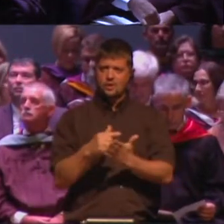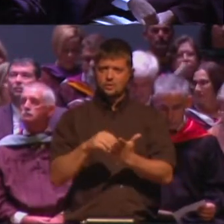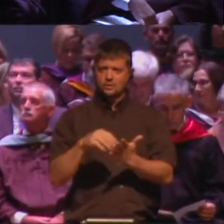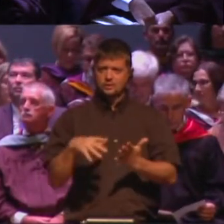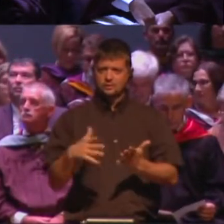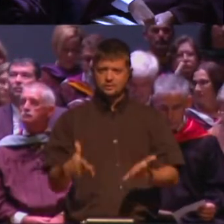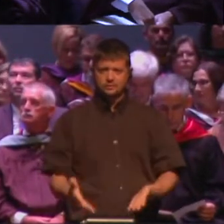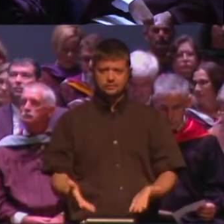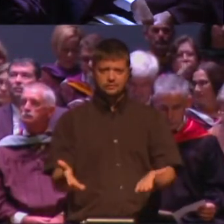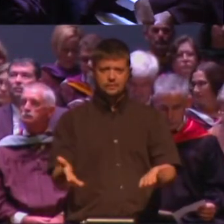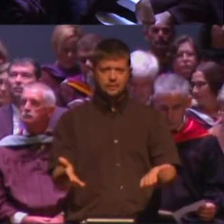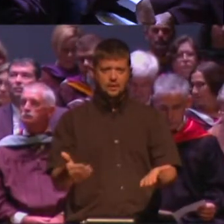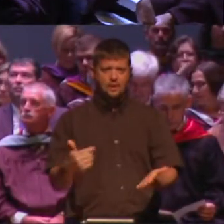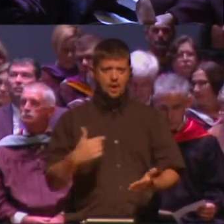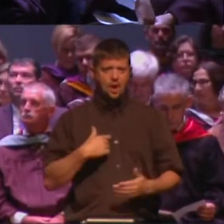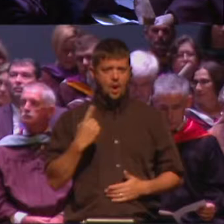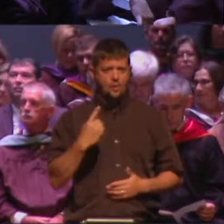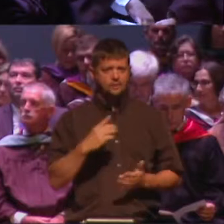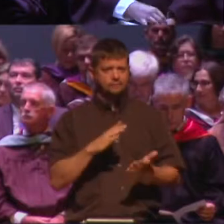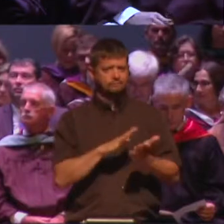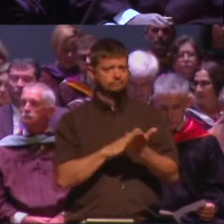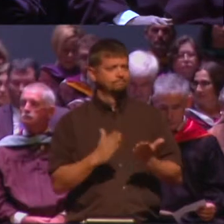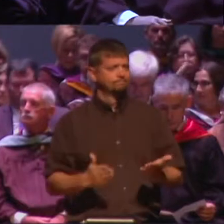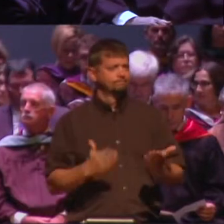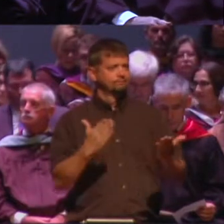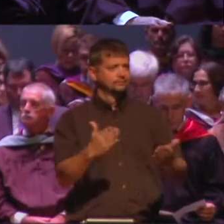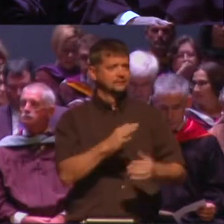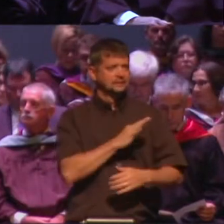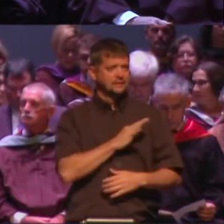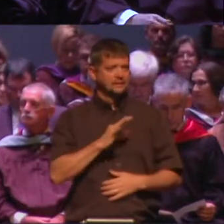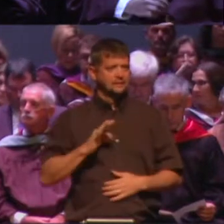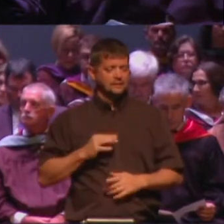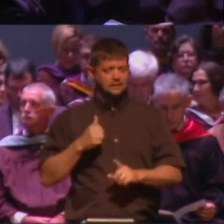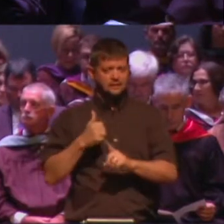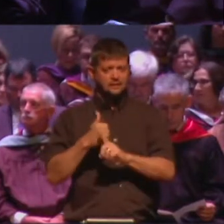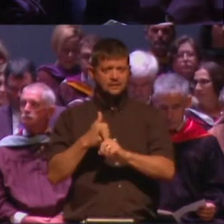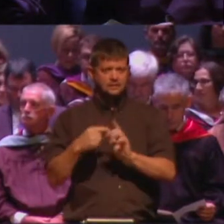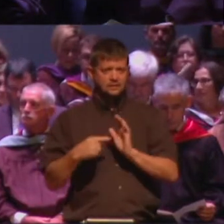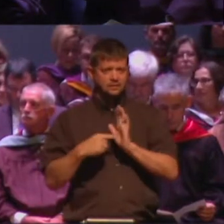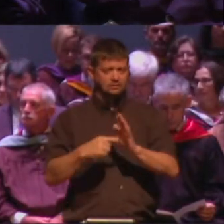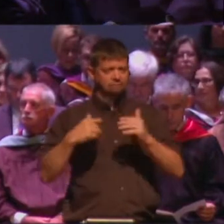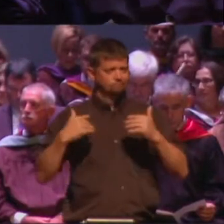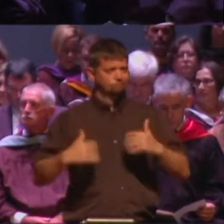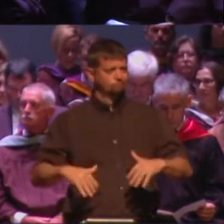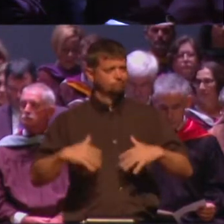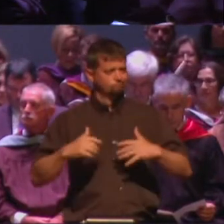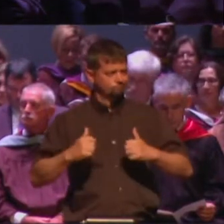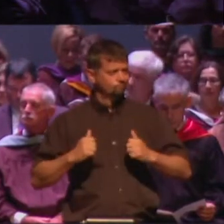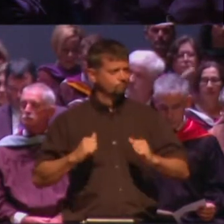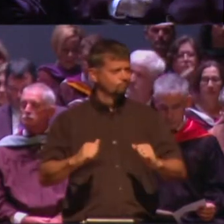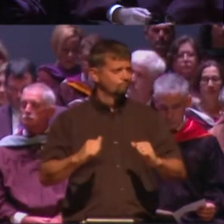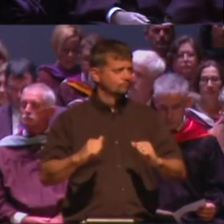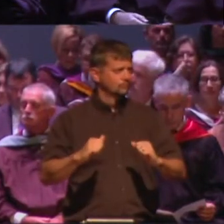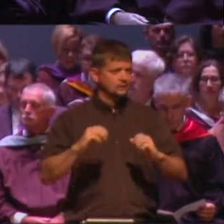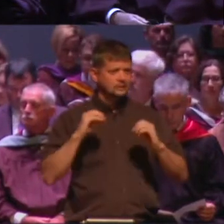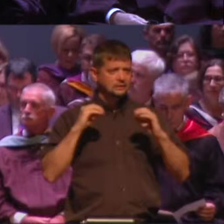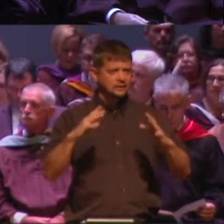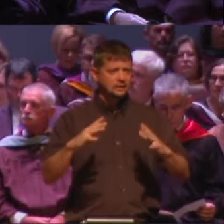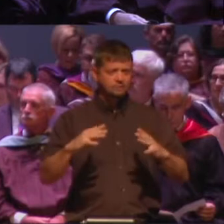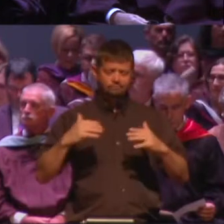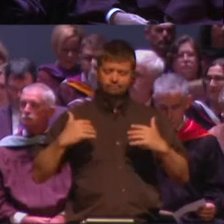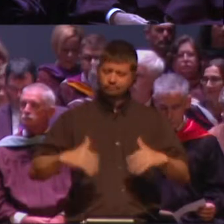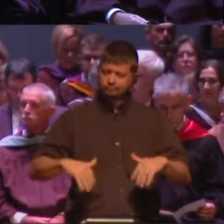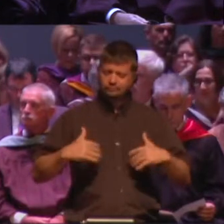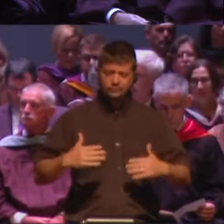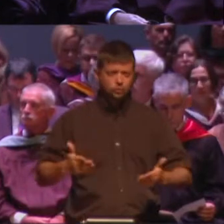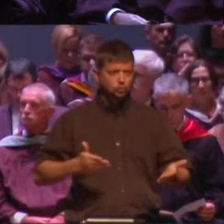celebrate an outstanding member of our faculty that has demonstrated extraordinary efforts as a teacher, exceptional service